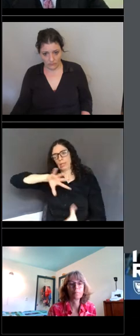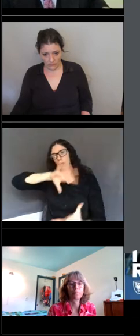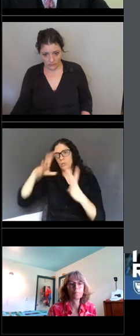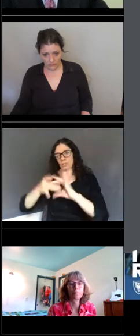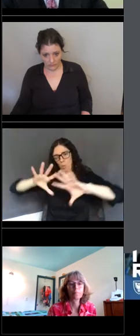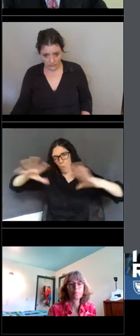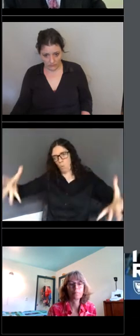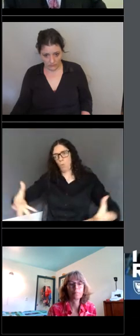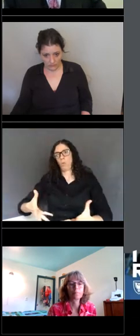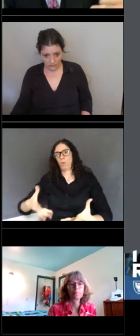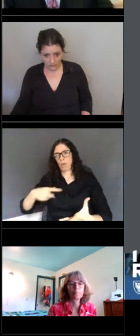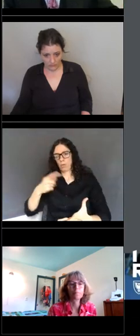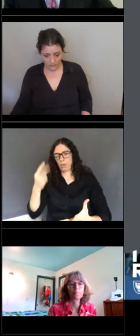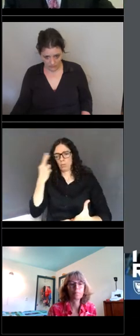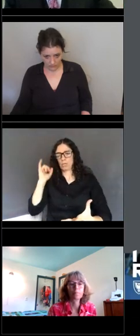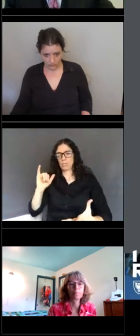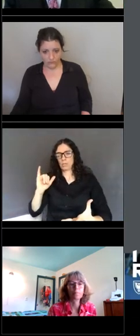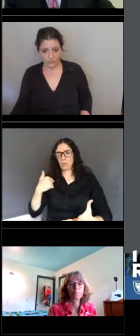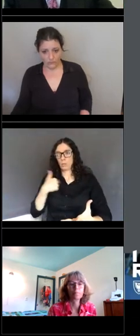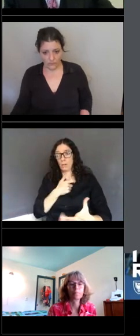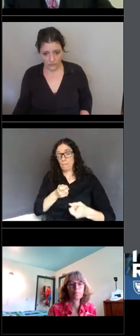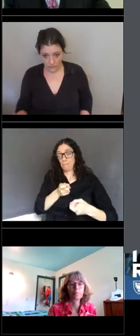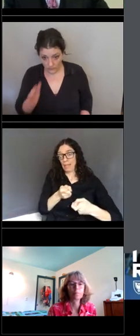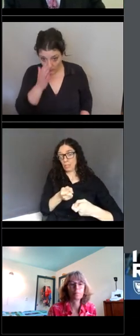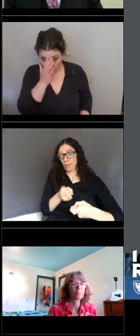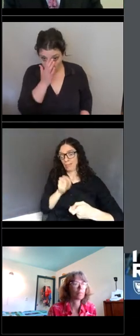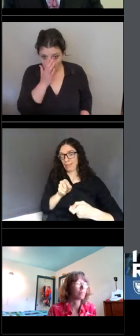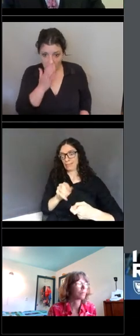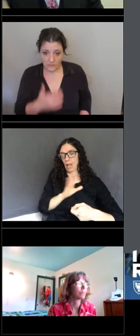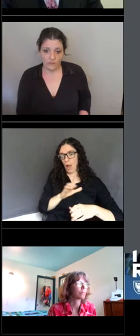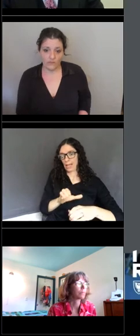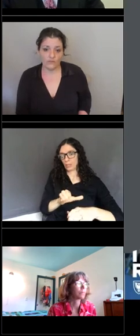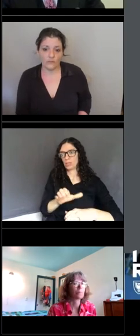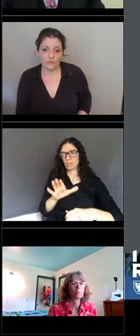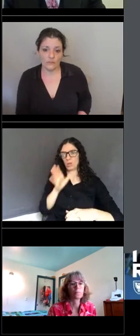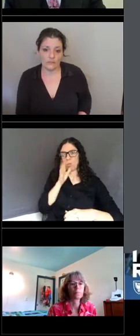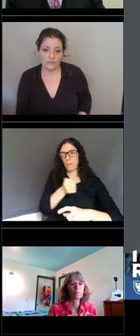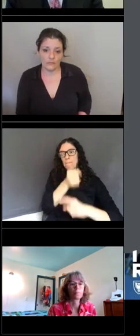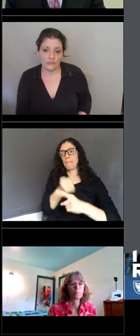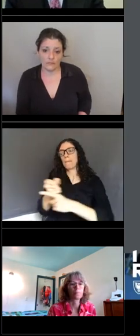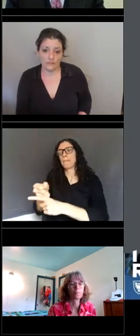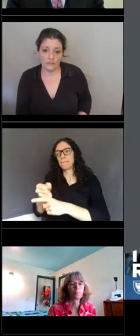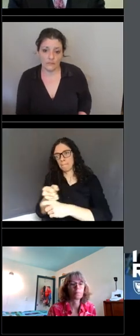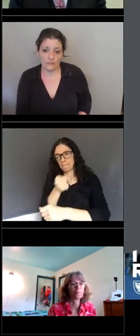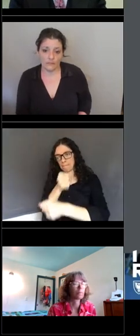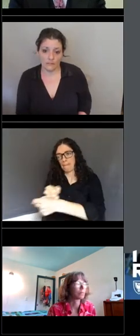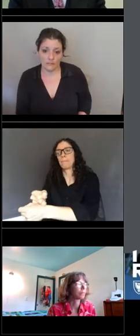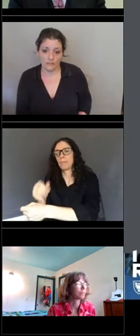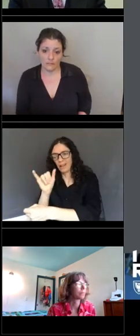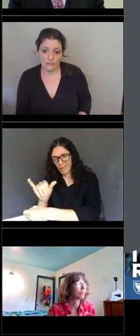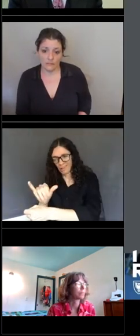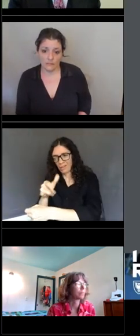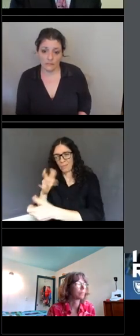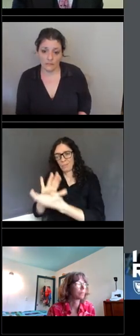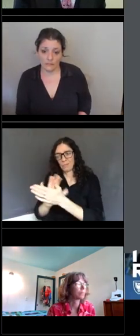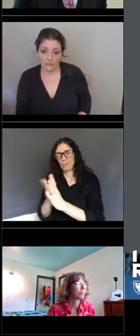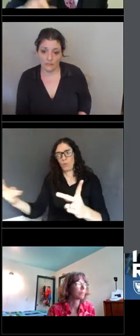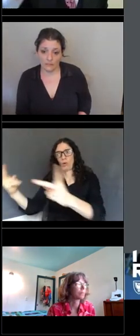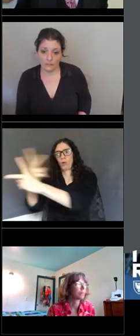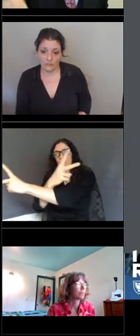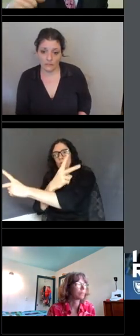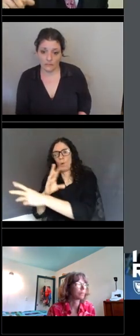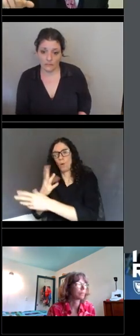management actions, how are they impacting the ecosystem as a whole? Is it making it better? Is it making it worse? Is it dealing with the problem that we identified?